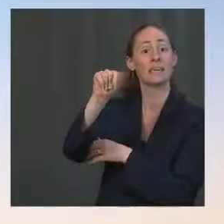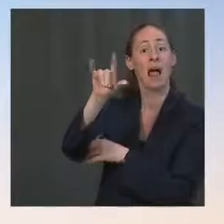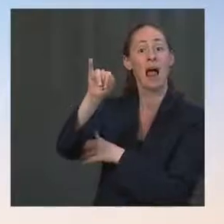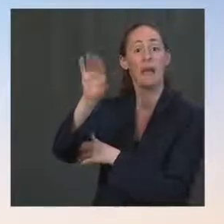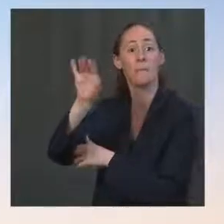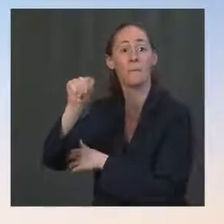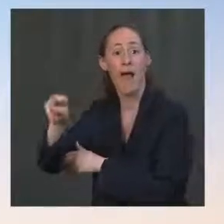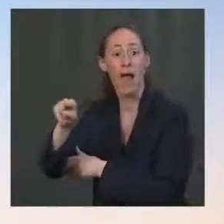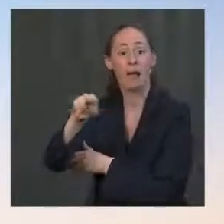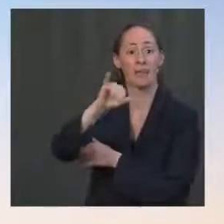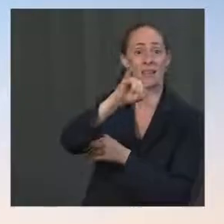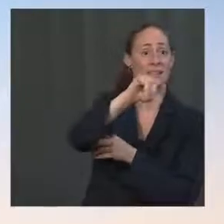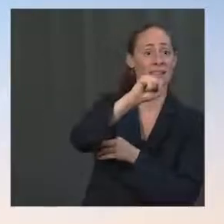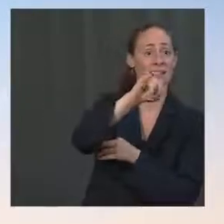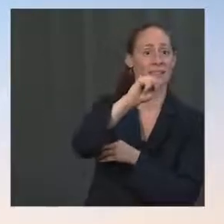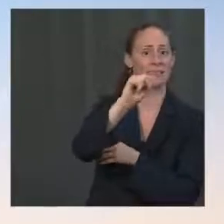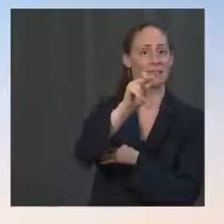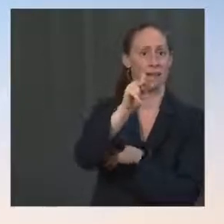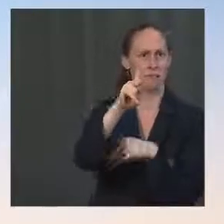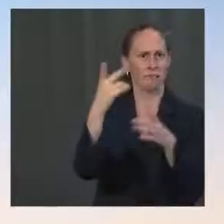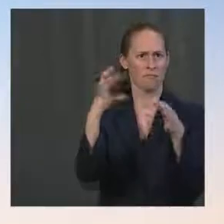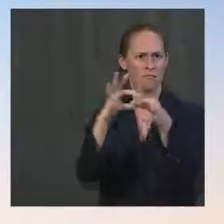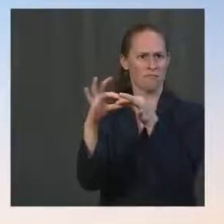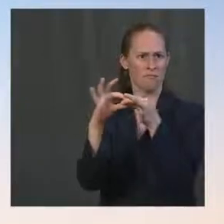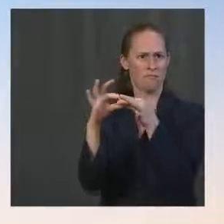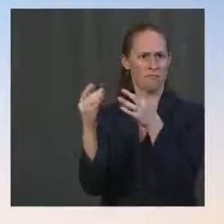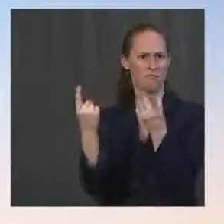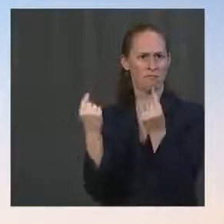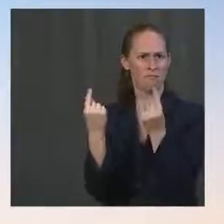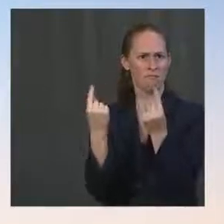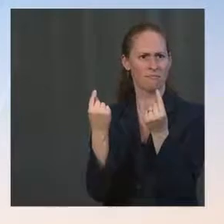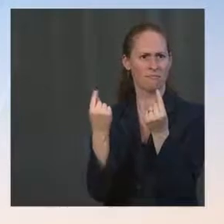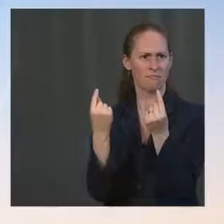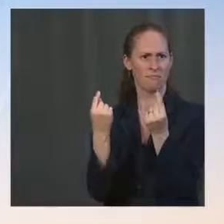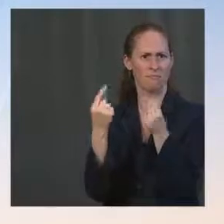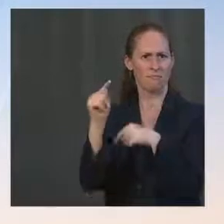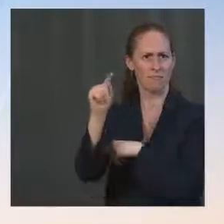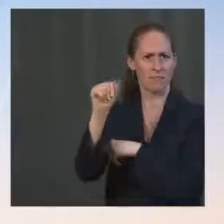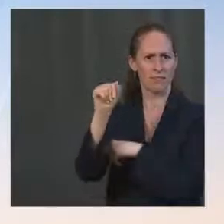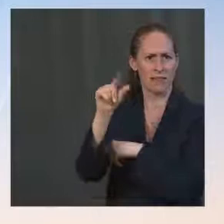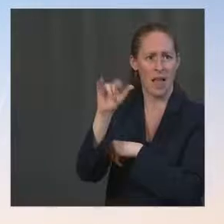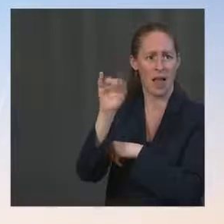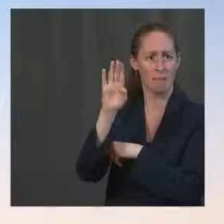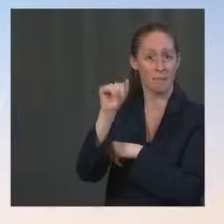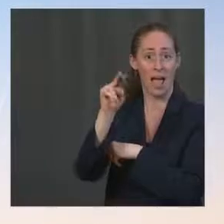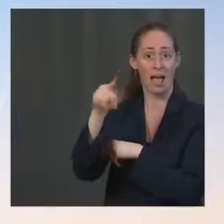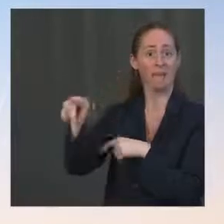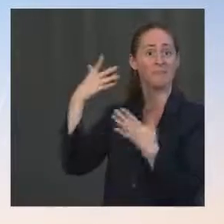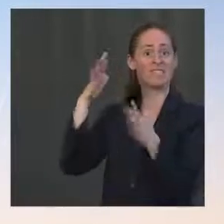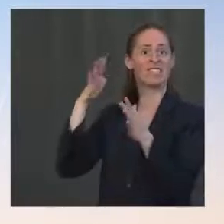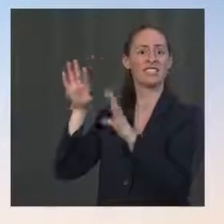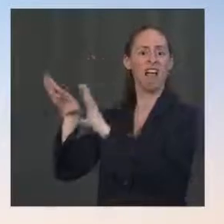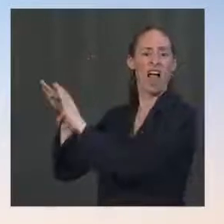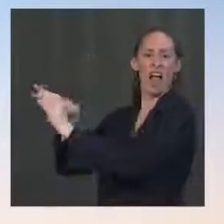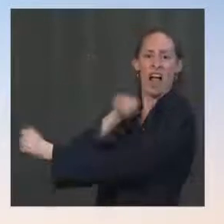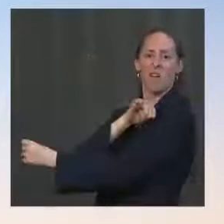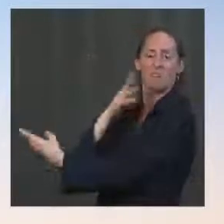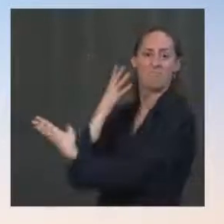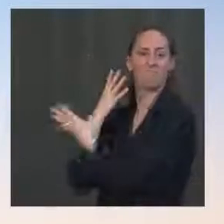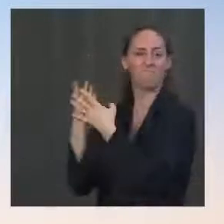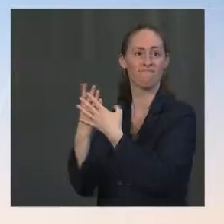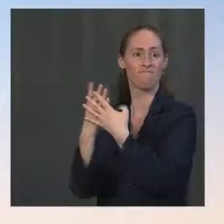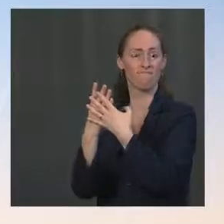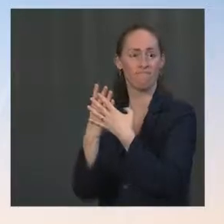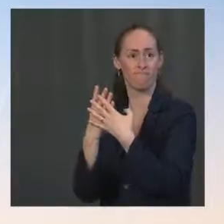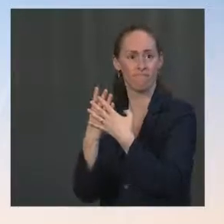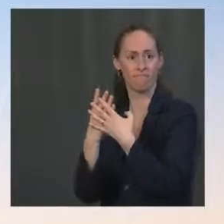Taliban released from the president from the jail based of US and Taliban agreement.